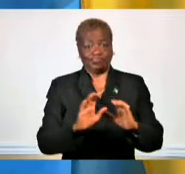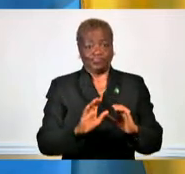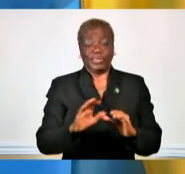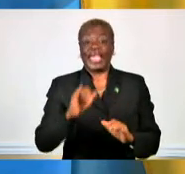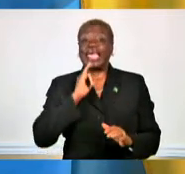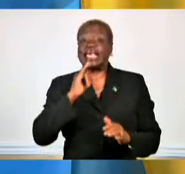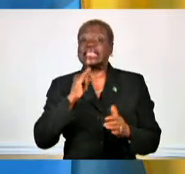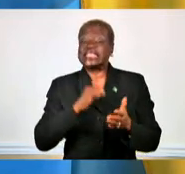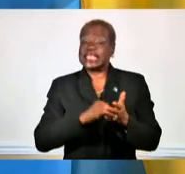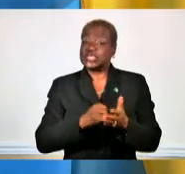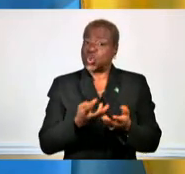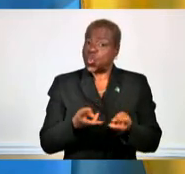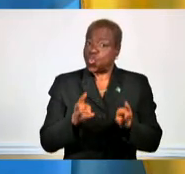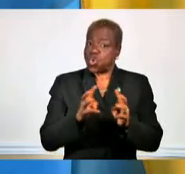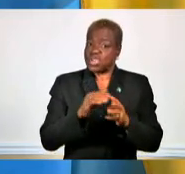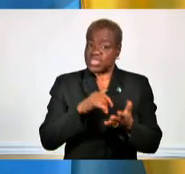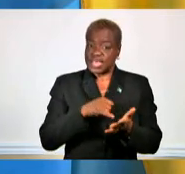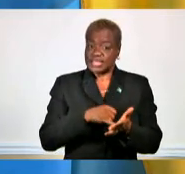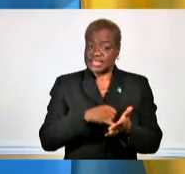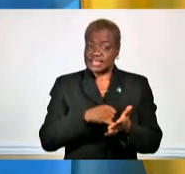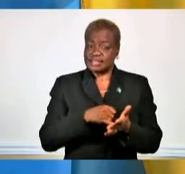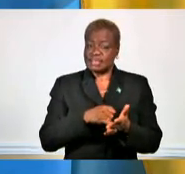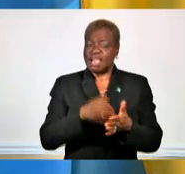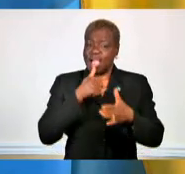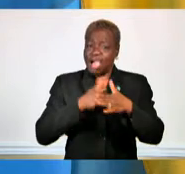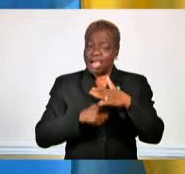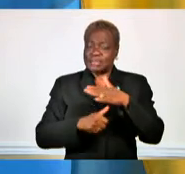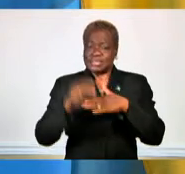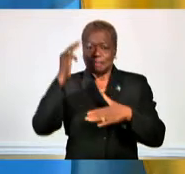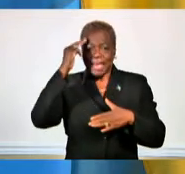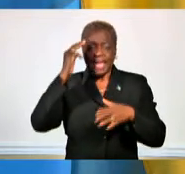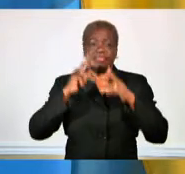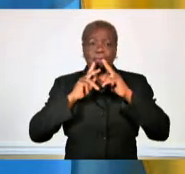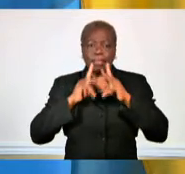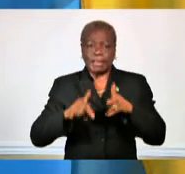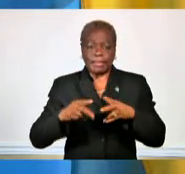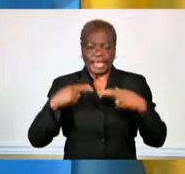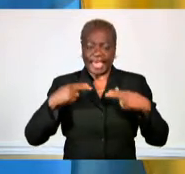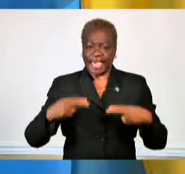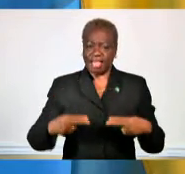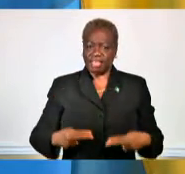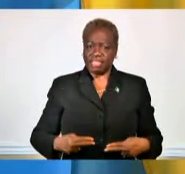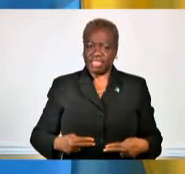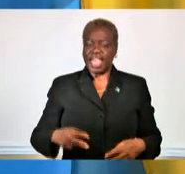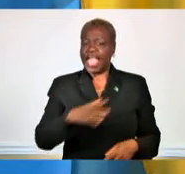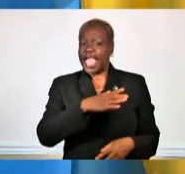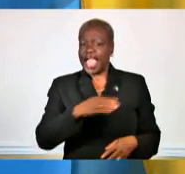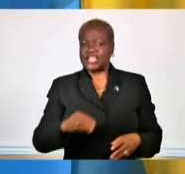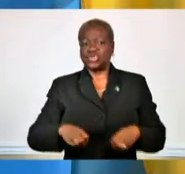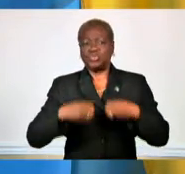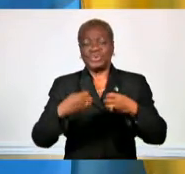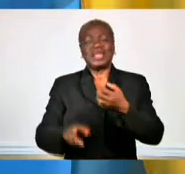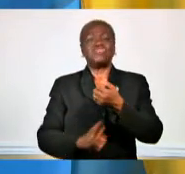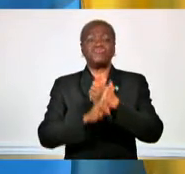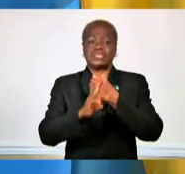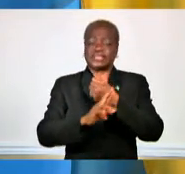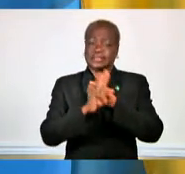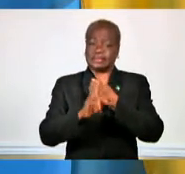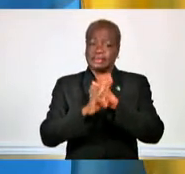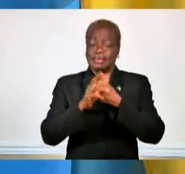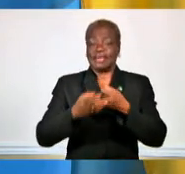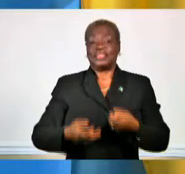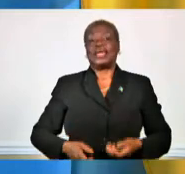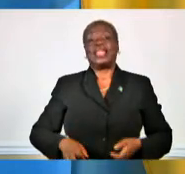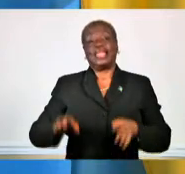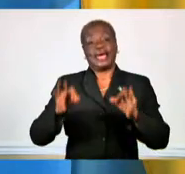is it worth it? Undermine public health and to put at risk the very